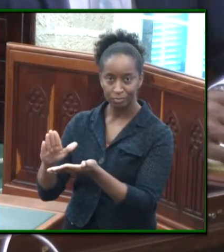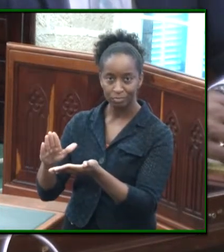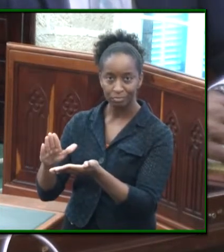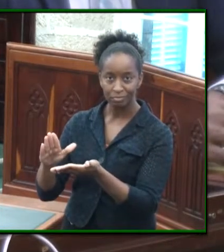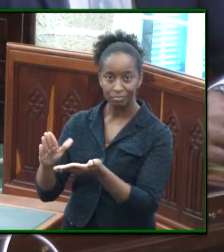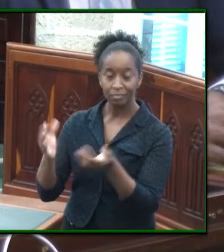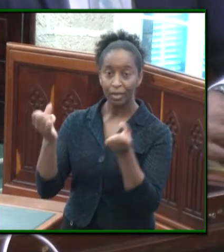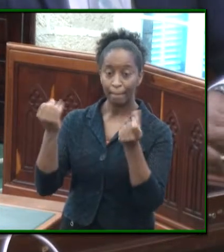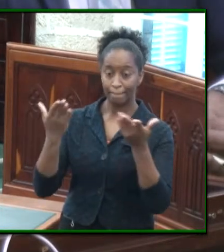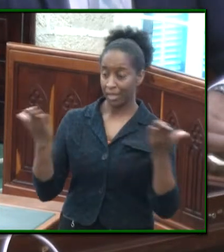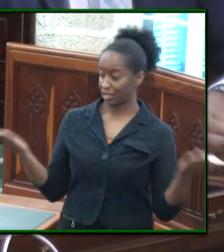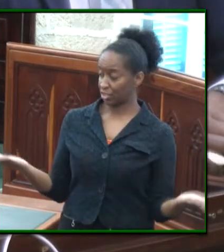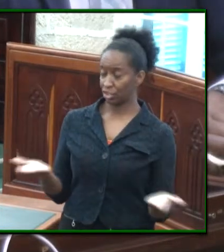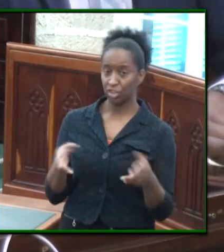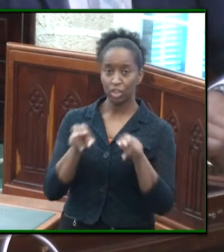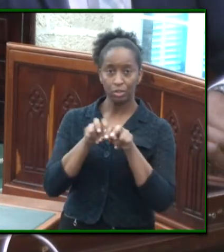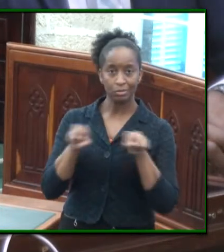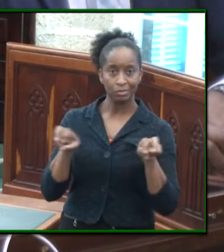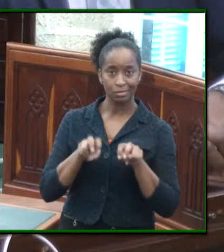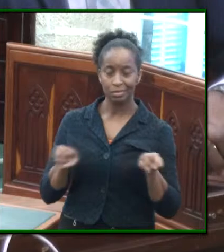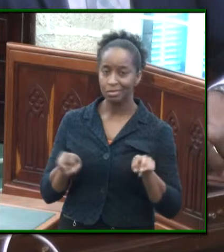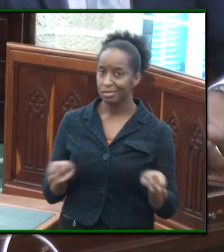legal matters for the government,